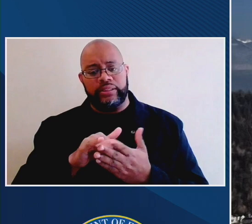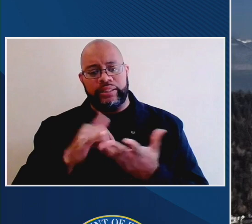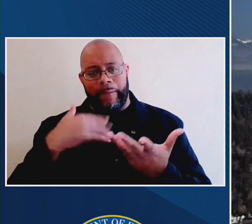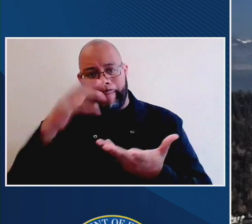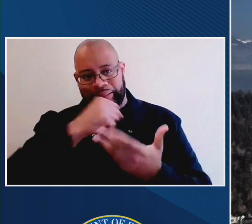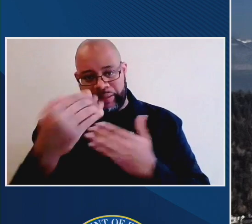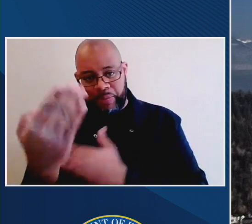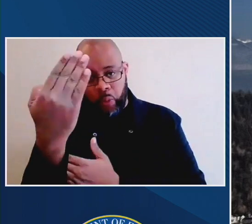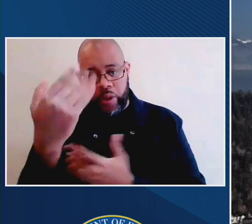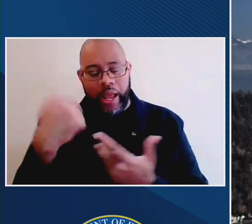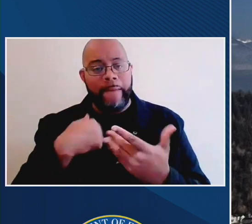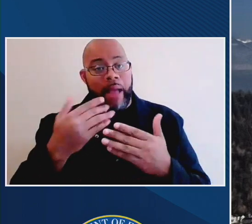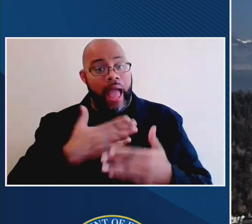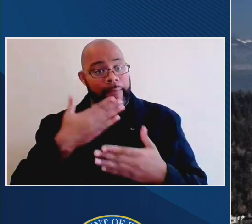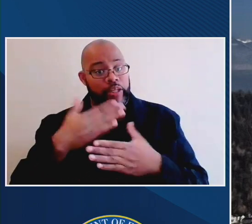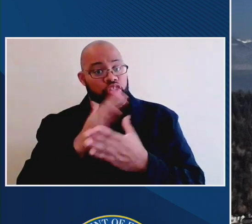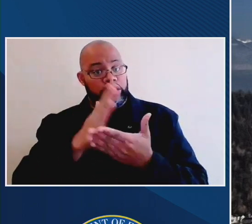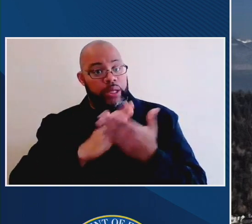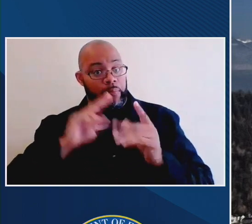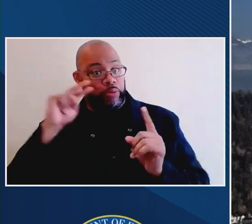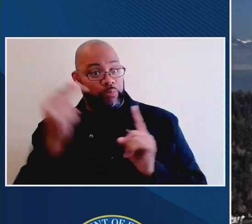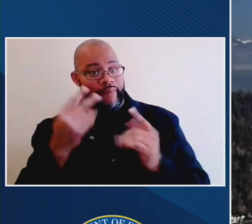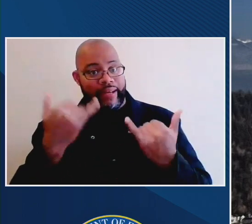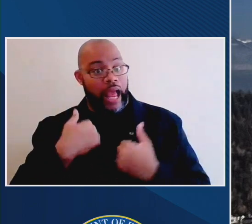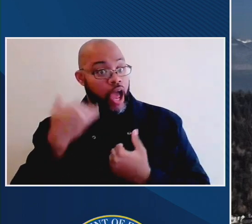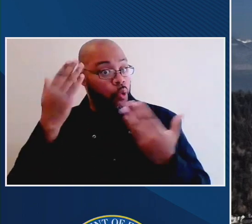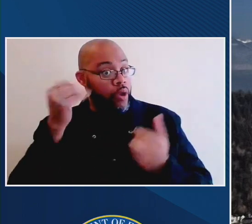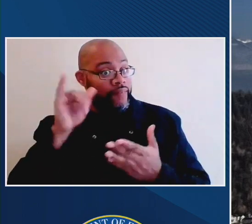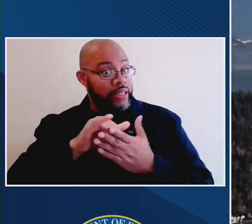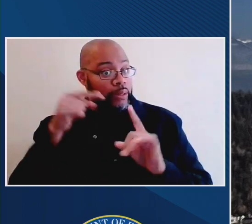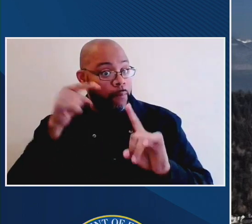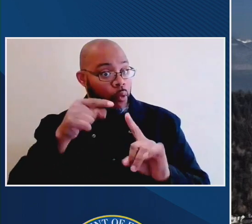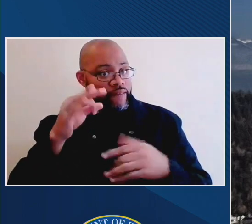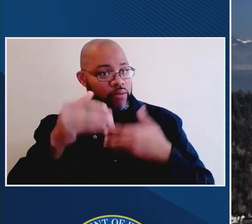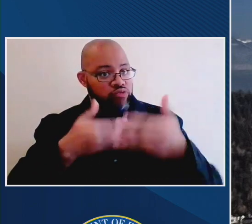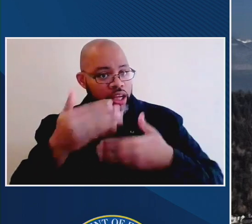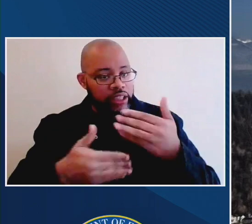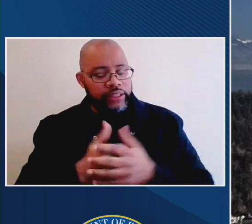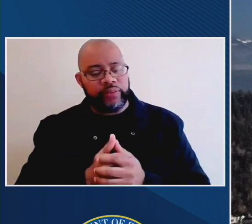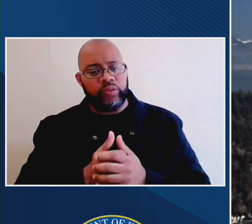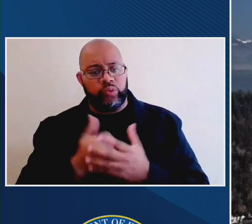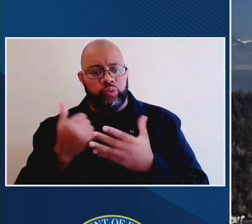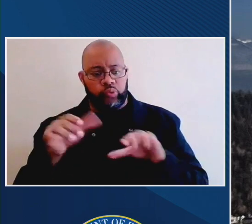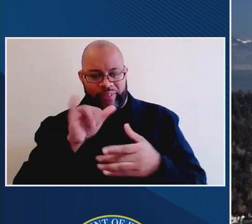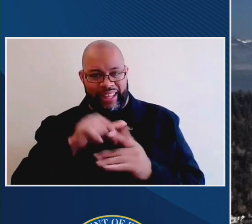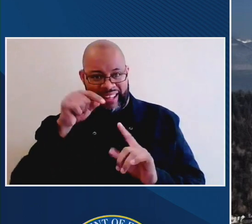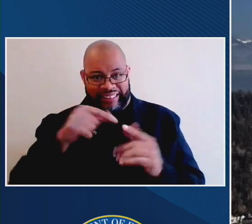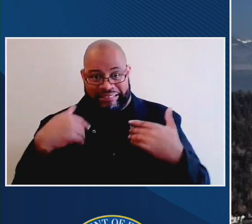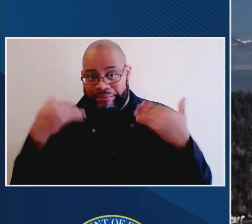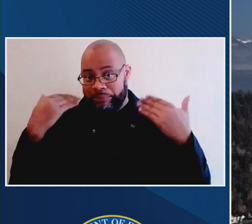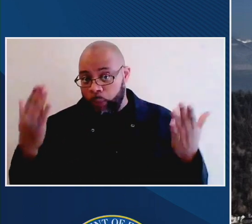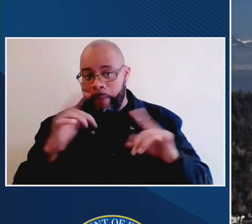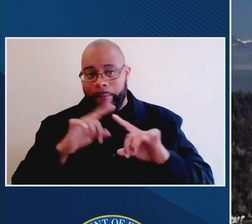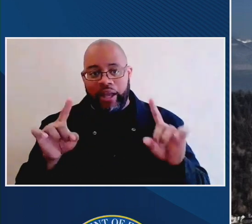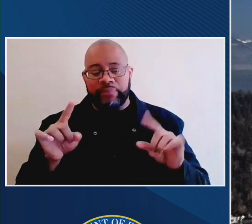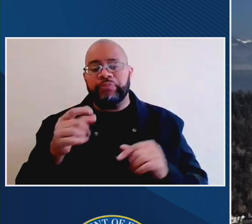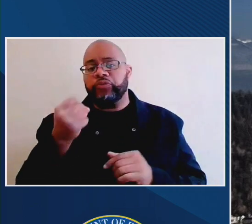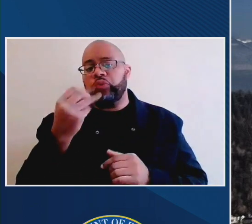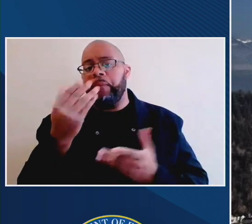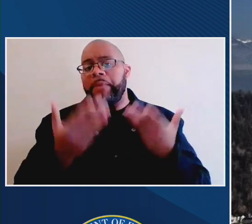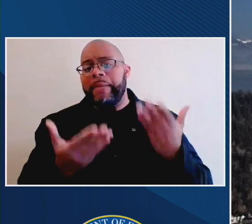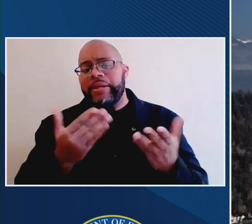it has to be able to be supported through something beyond, we think this would be really great for our participants, which it could